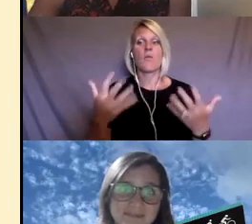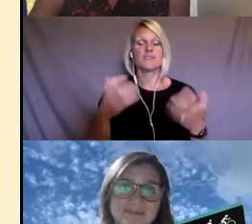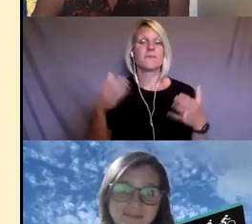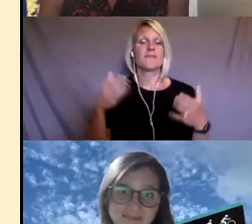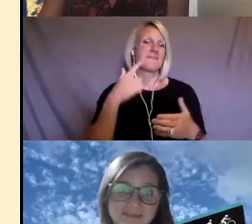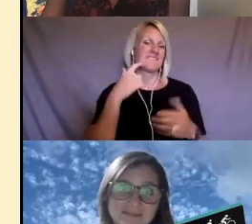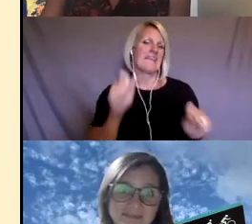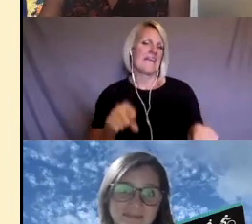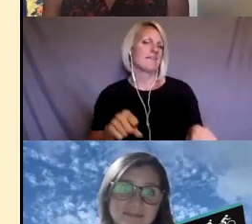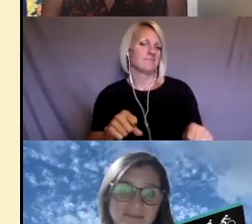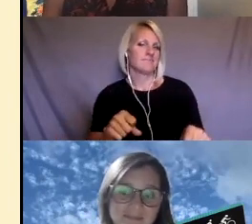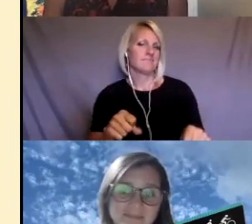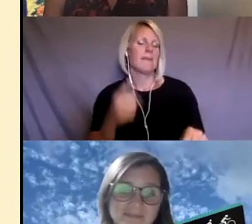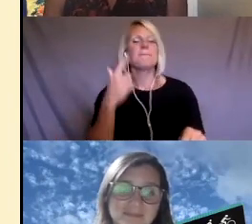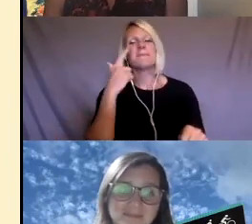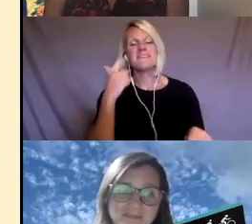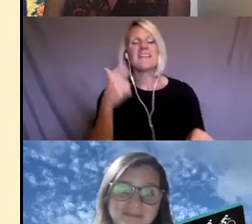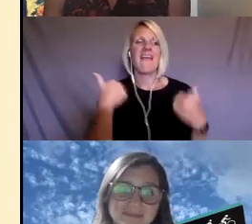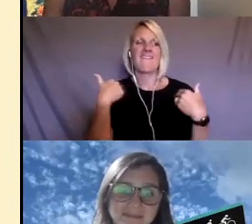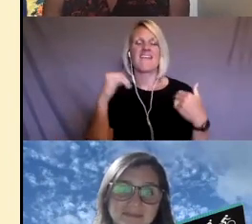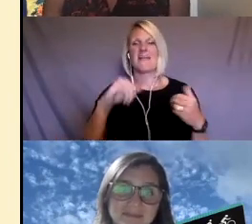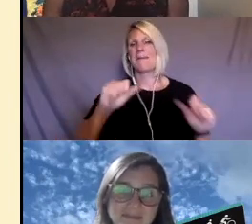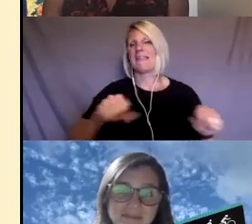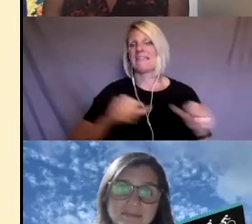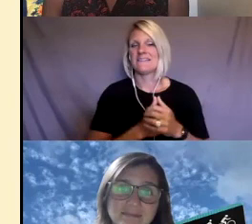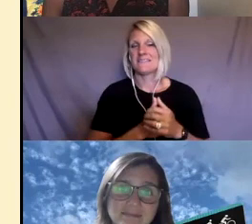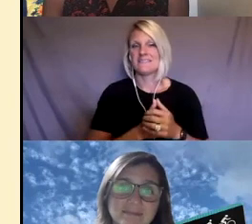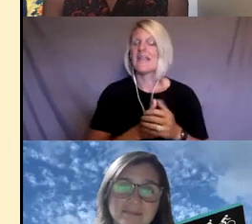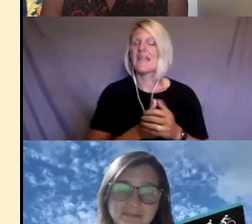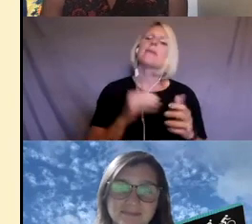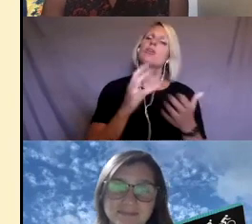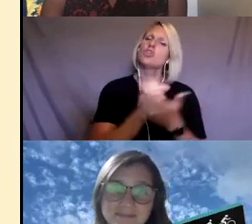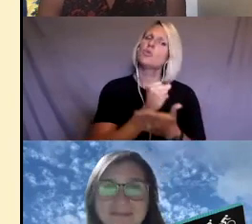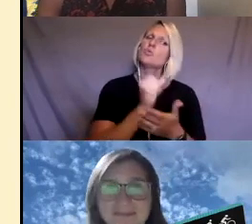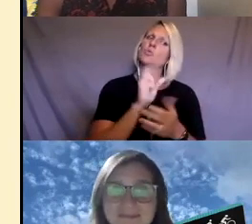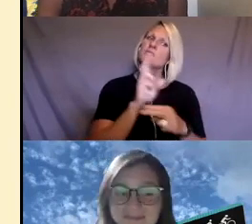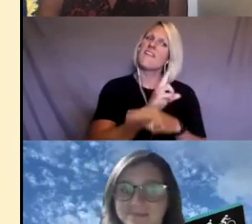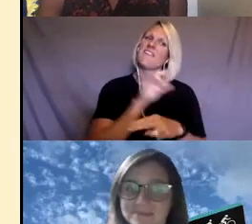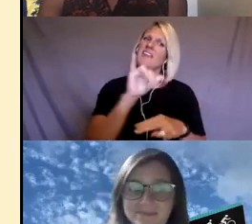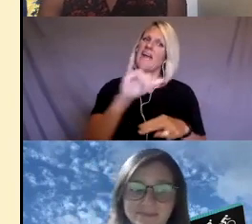can, because I do have that privilege, and use it in a positive way.